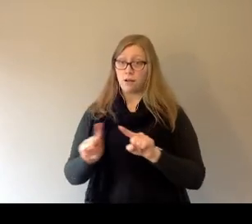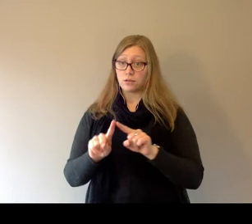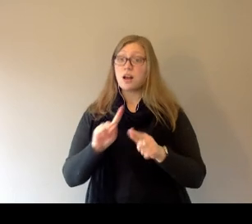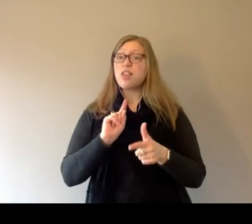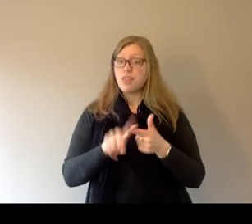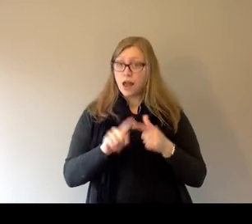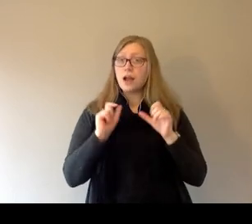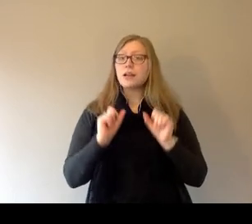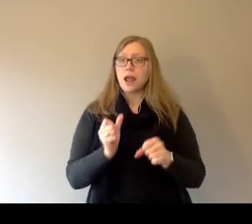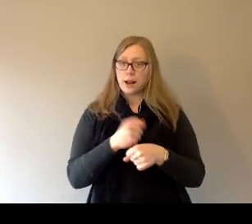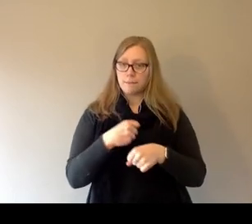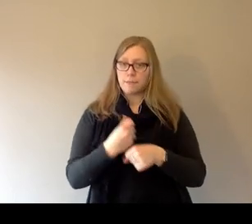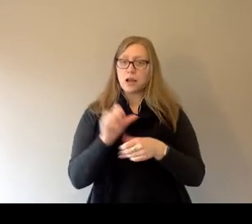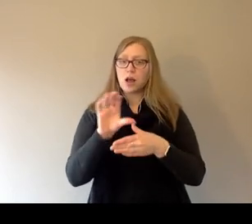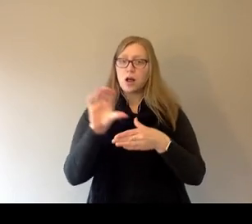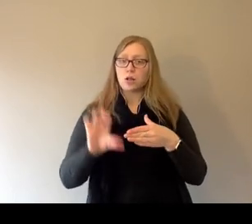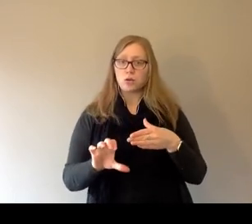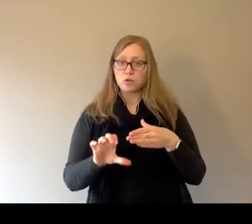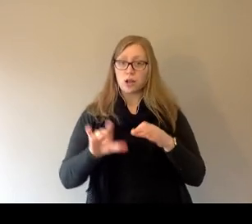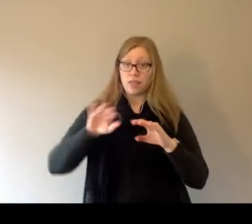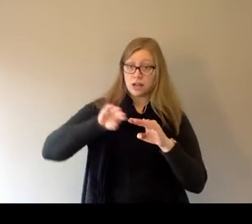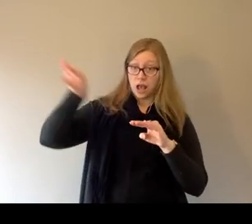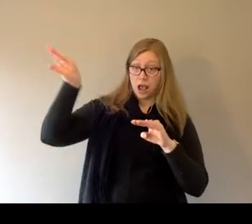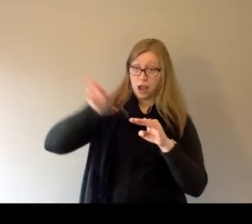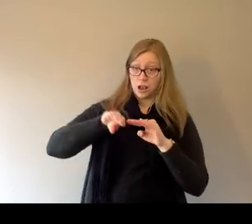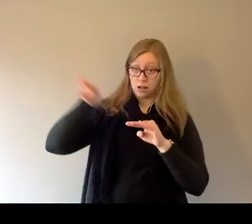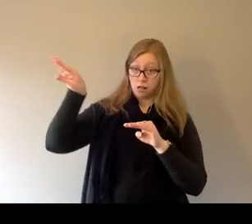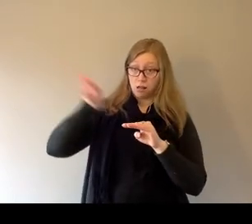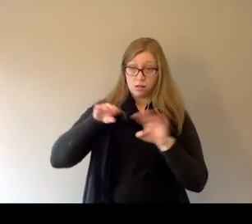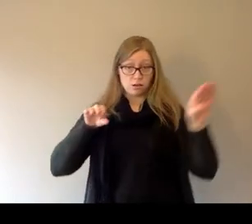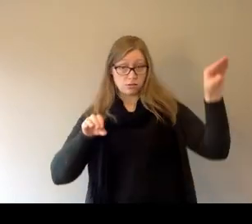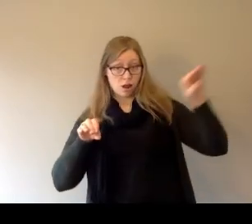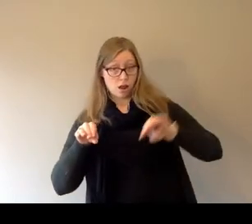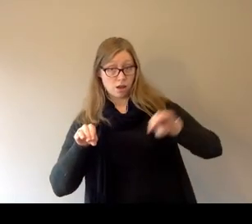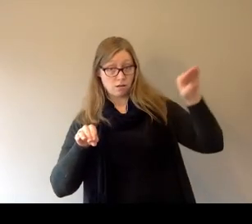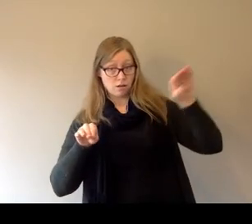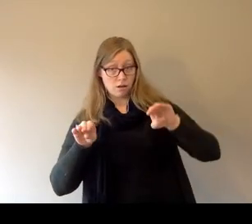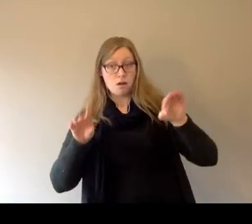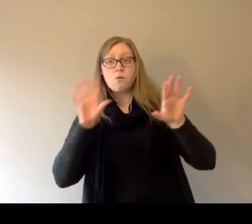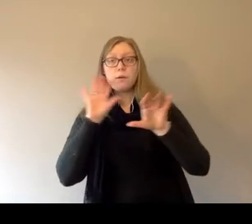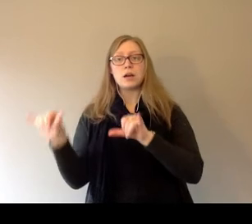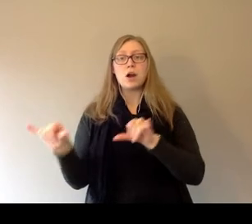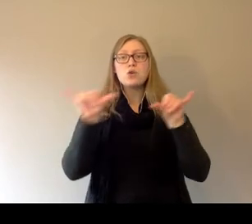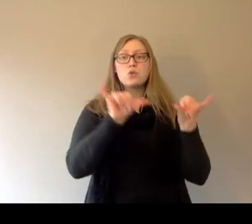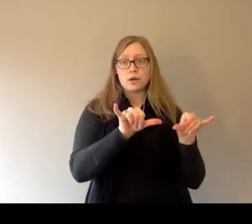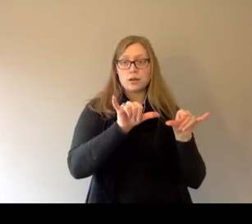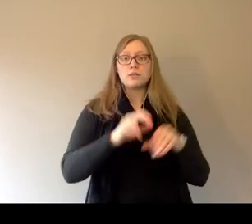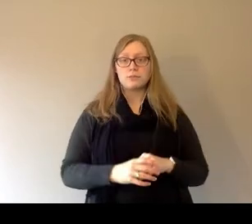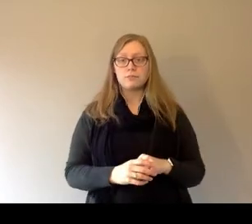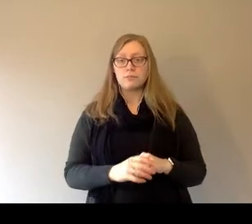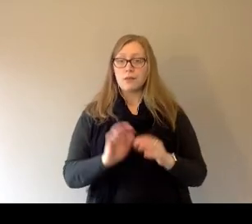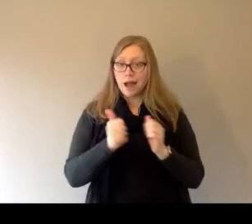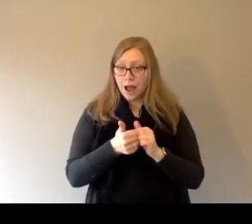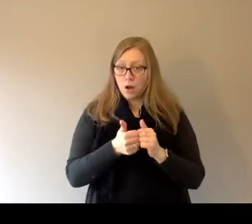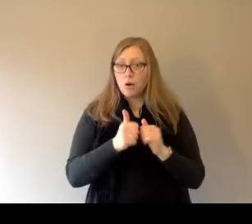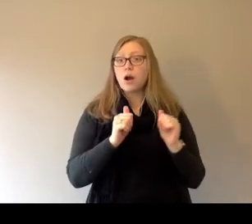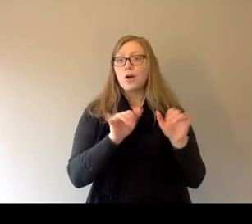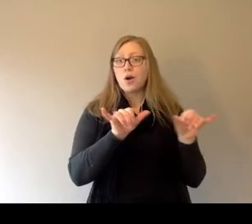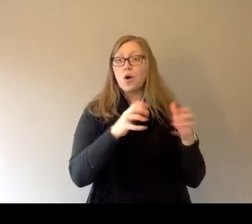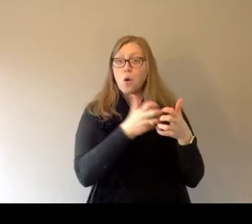this diagonal, this length FH, is congruent to length GH by corresponding parts of